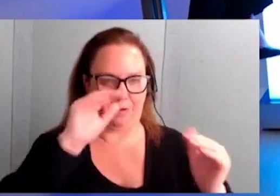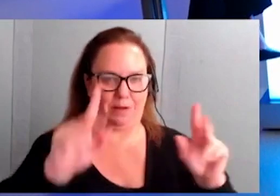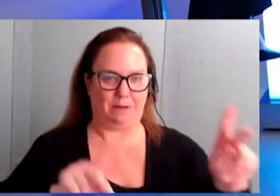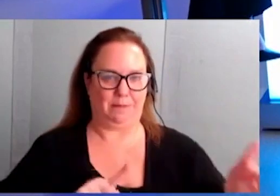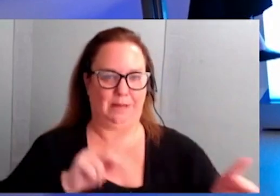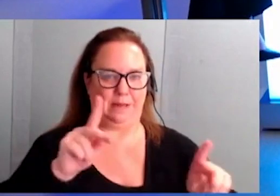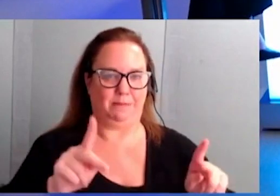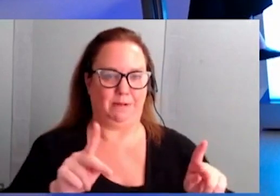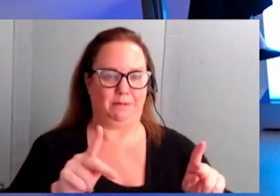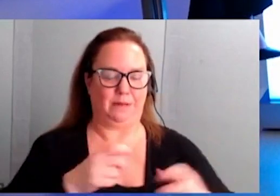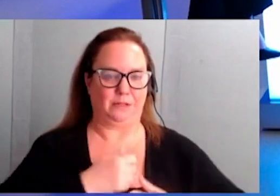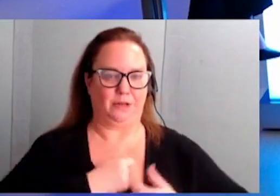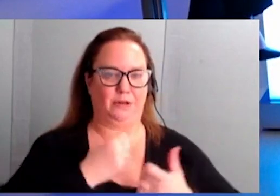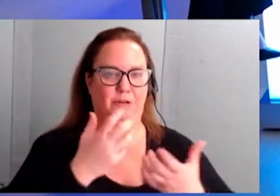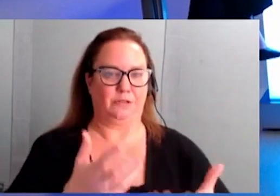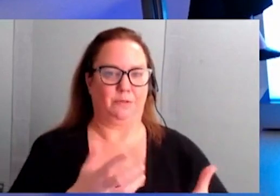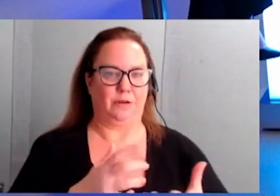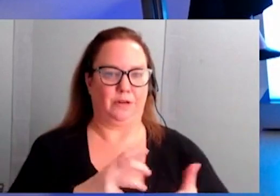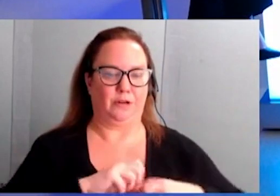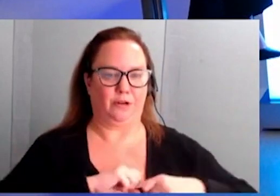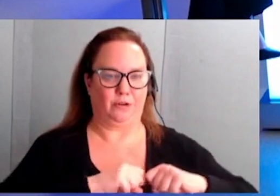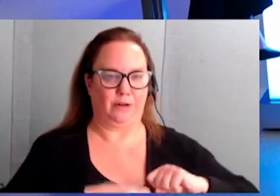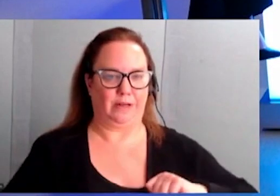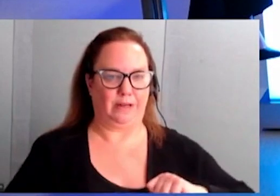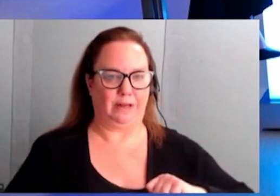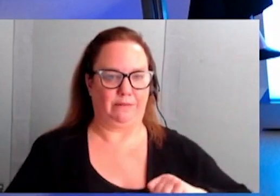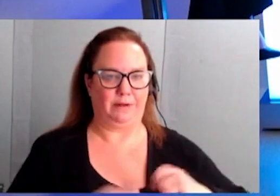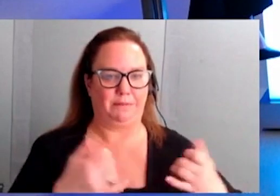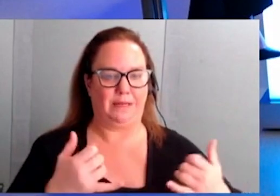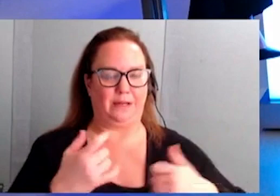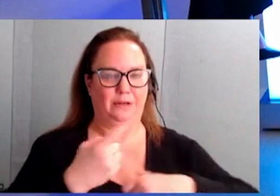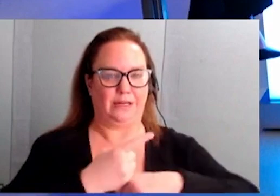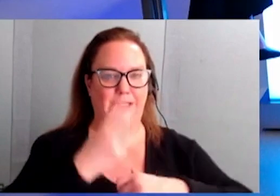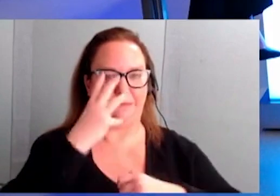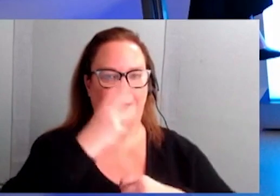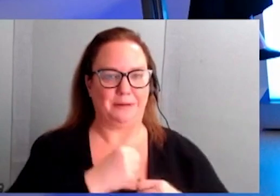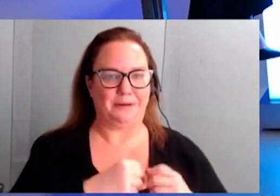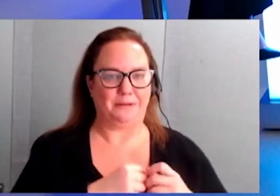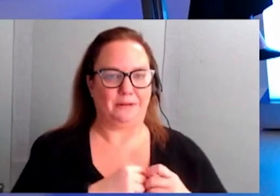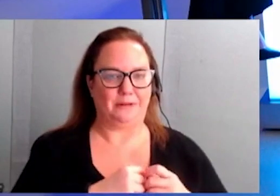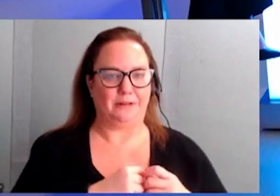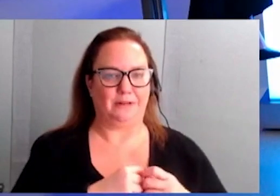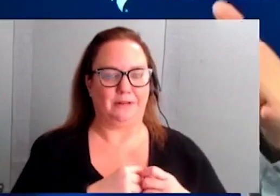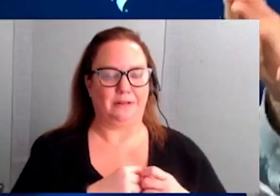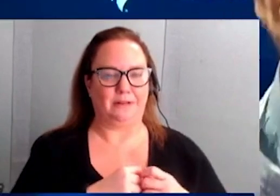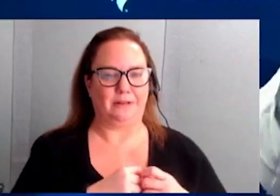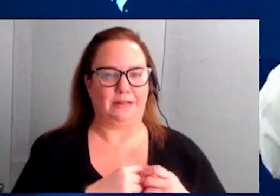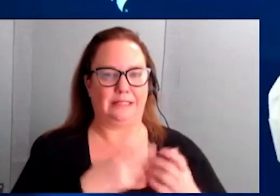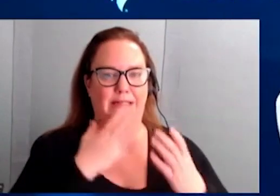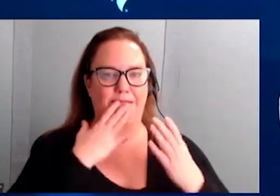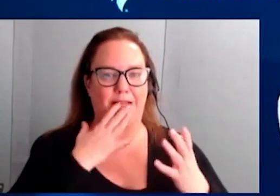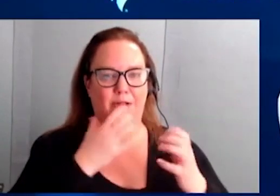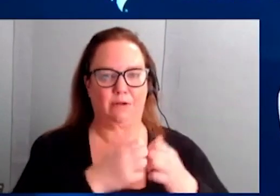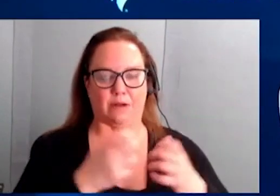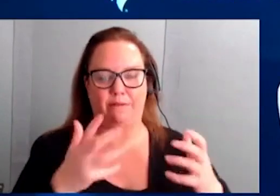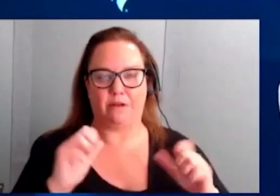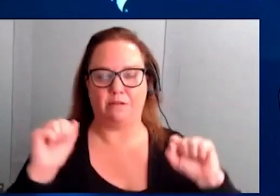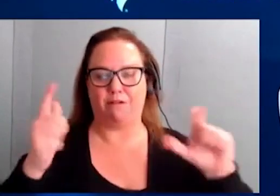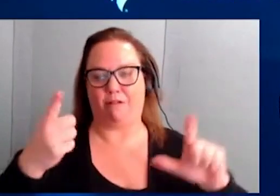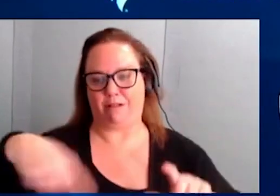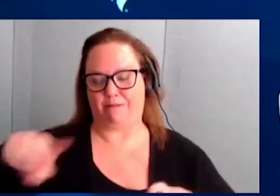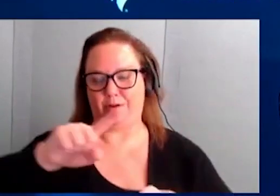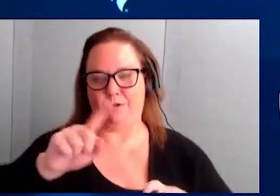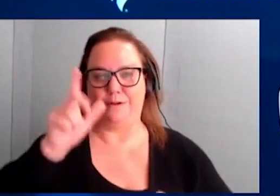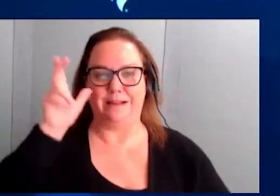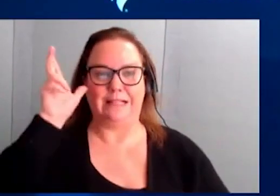your expression of your grief and being here today. It's been beautiful, and I can't say thank you enough. And to all of you out there,